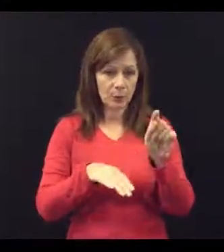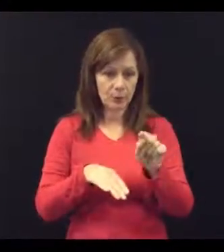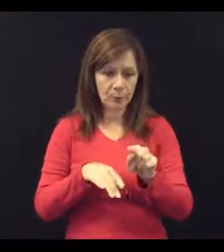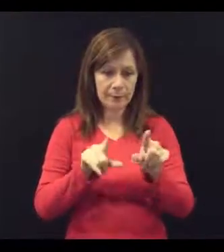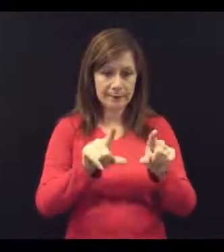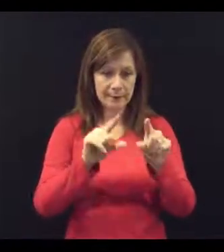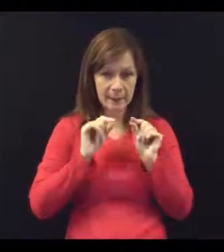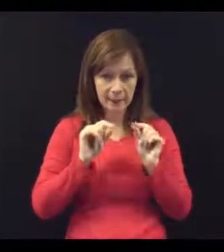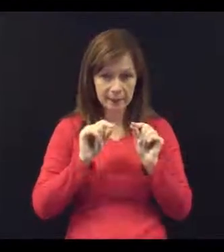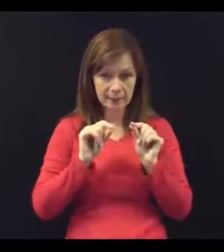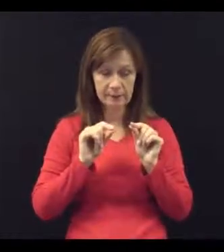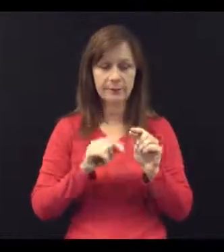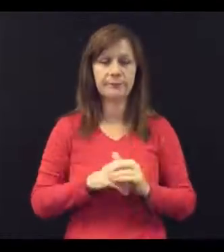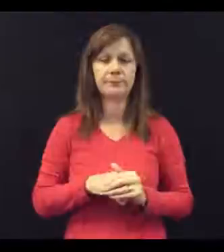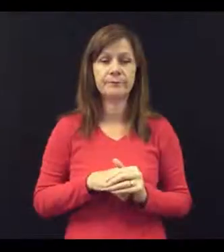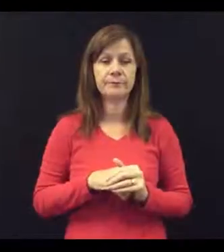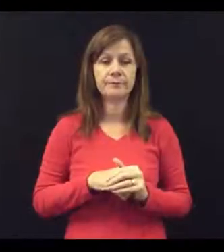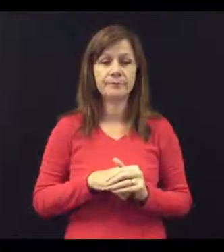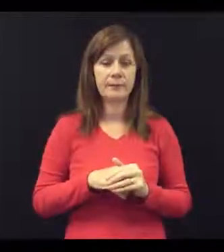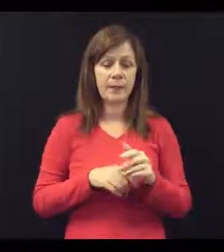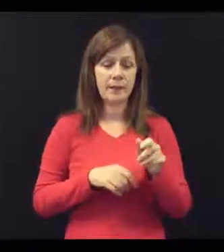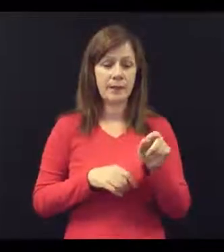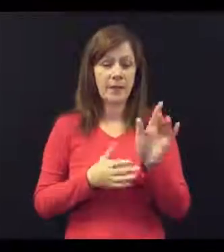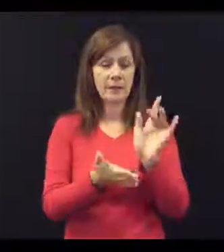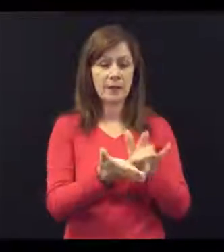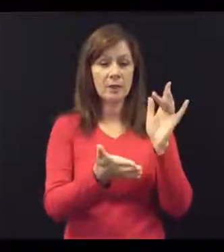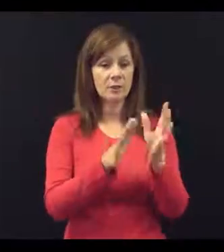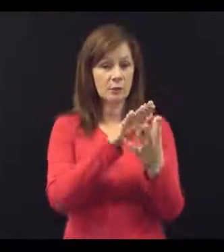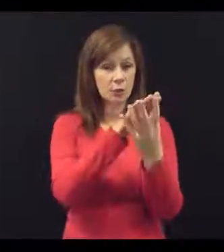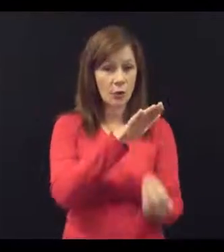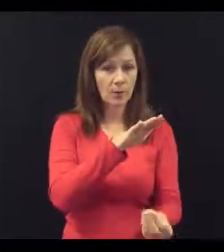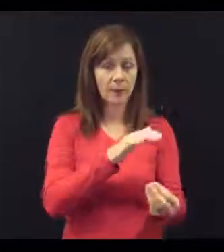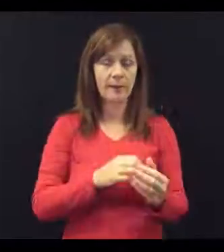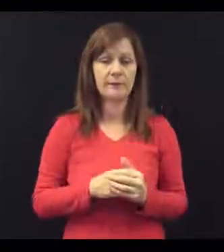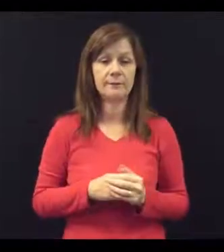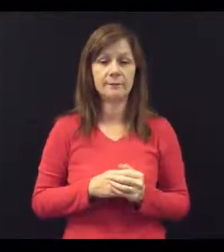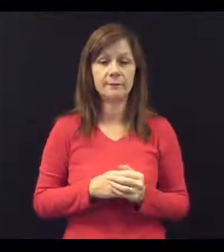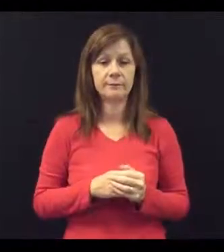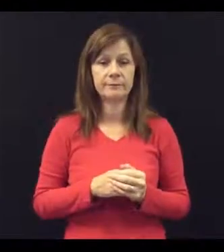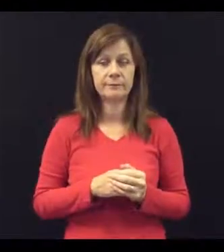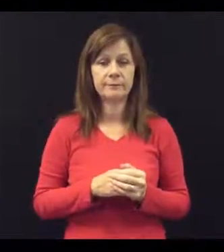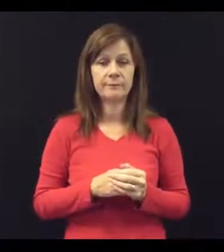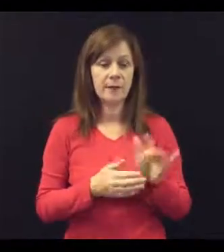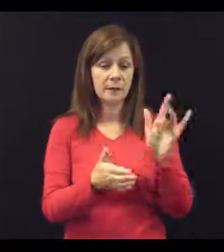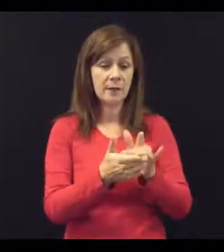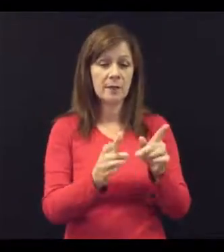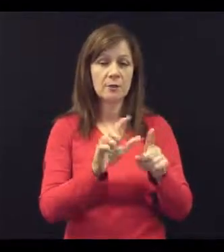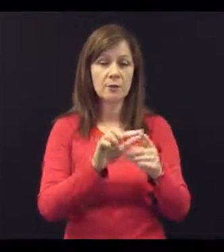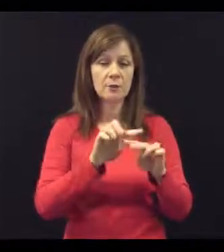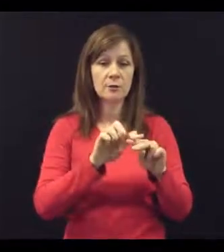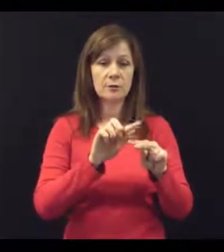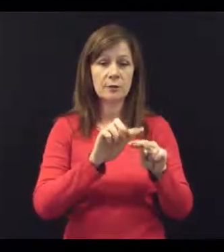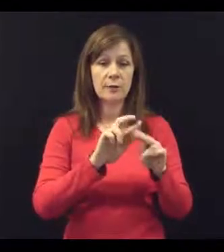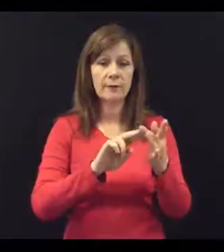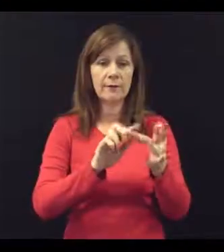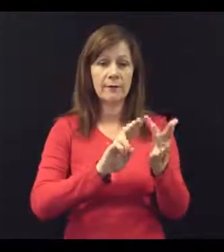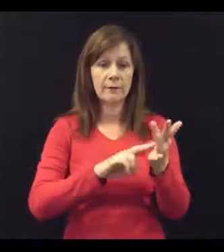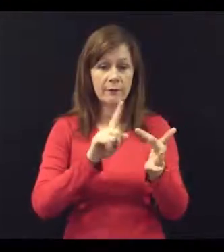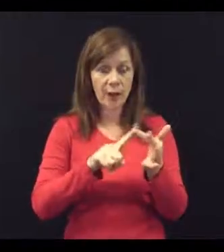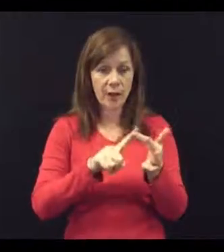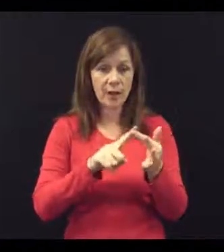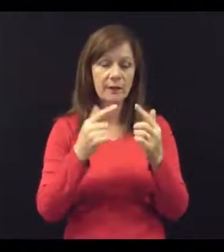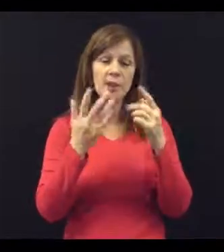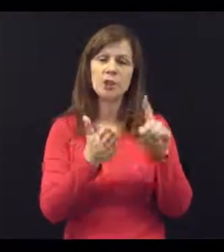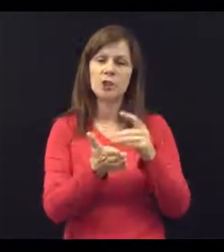dots to refine the text you wish to select. From there you can tap Copy to copy the text to the clipboard, Define,